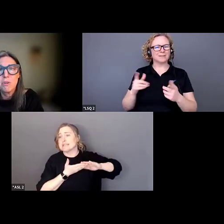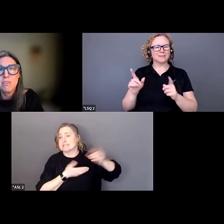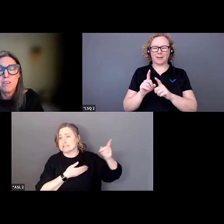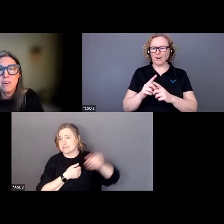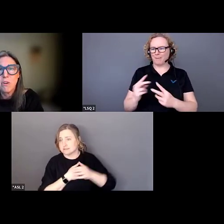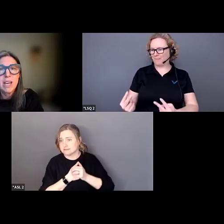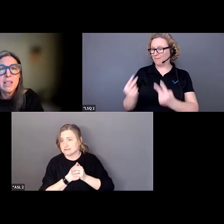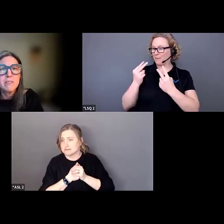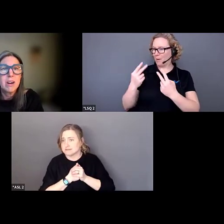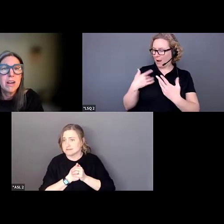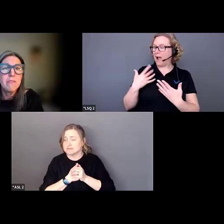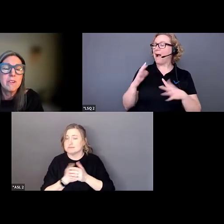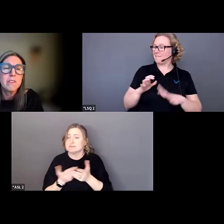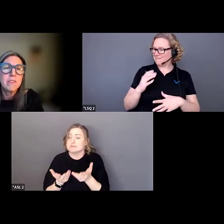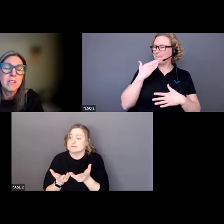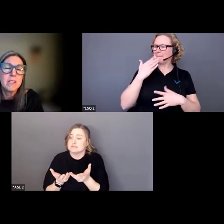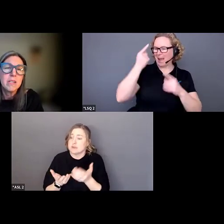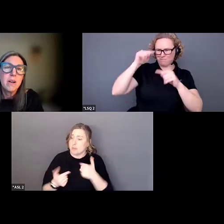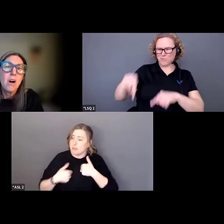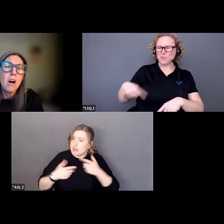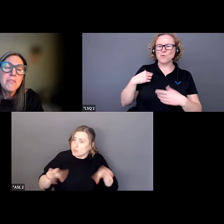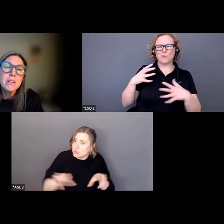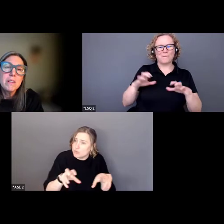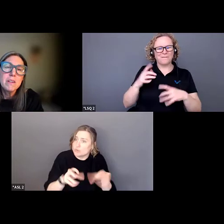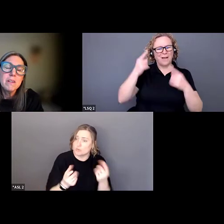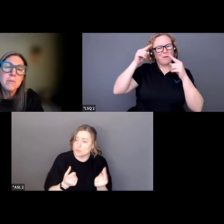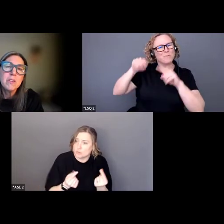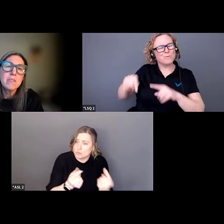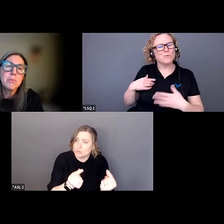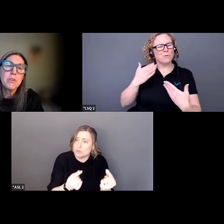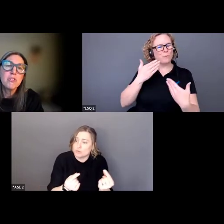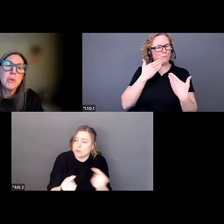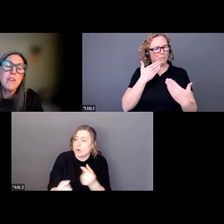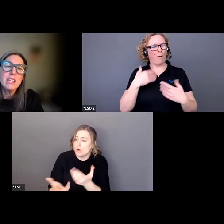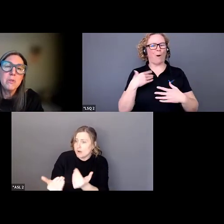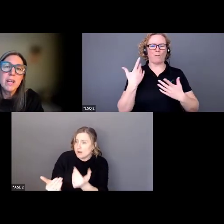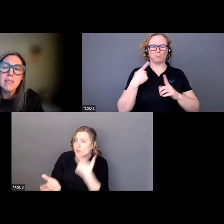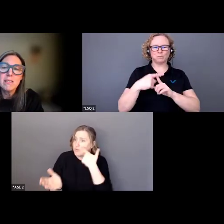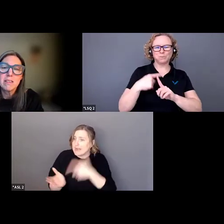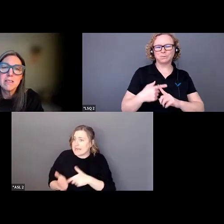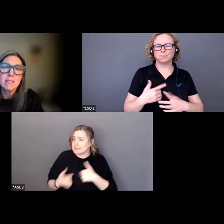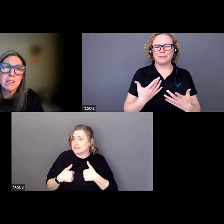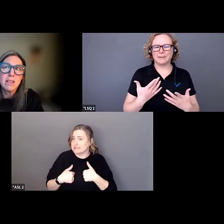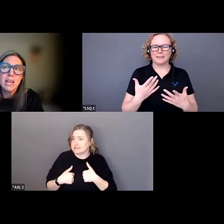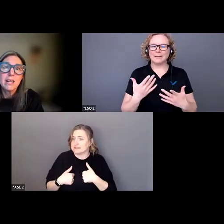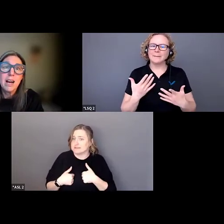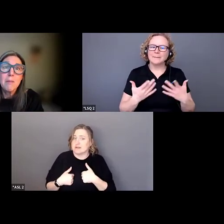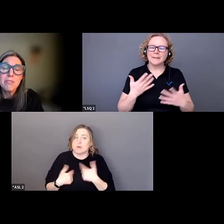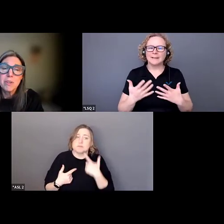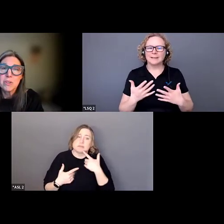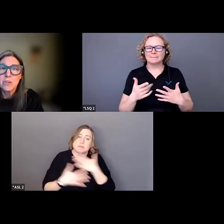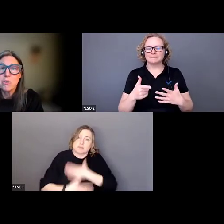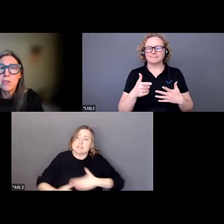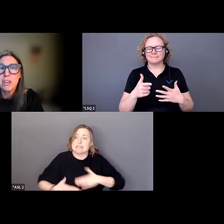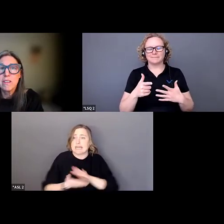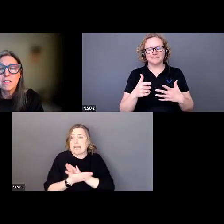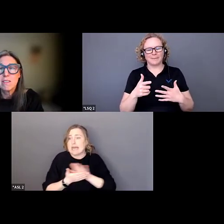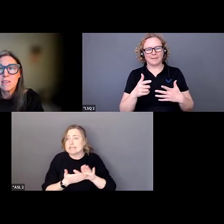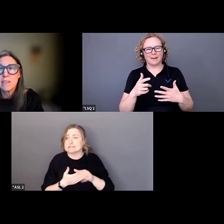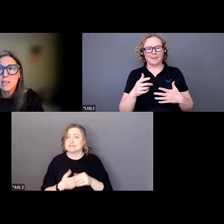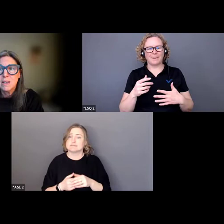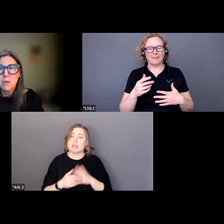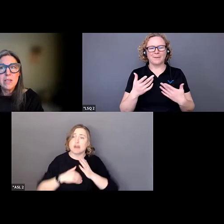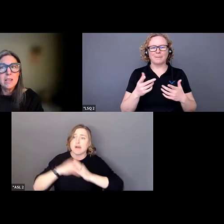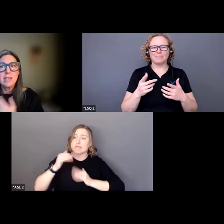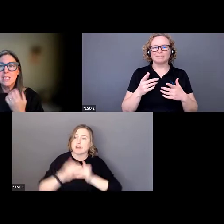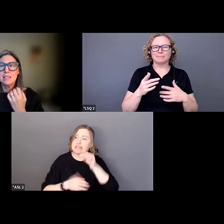racialized folks for any of our efforts. Often with this approach, we value niceness and comfort over